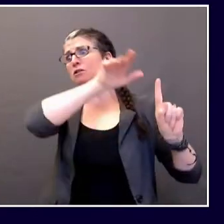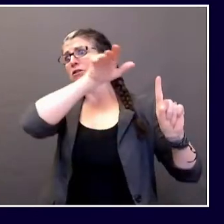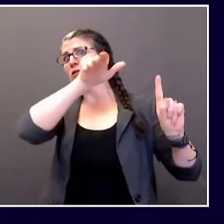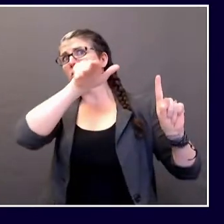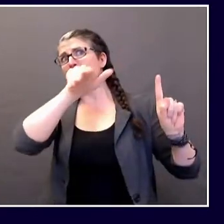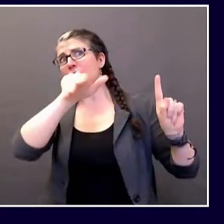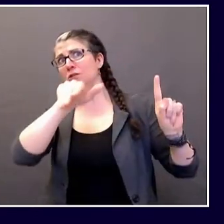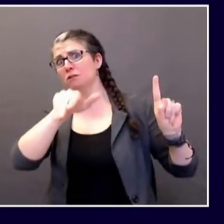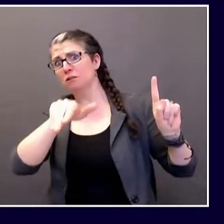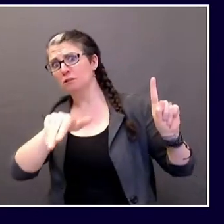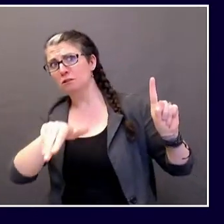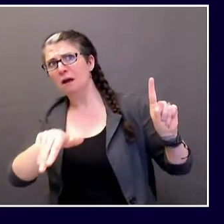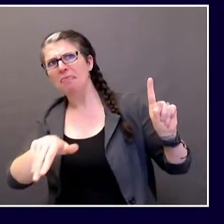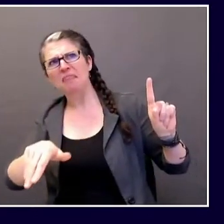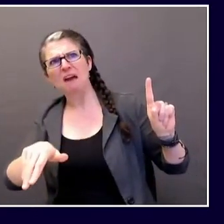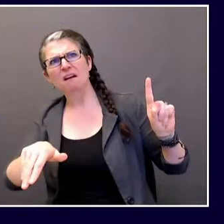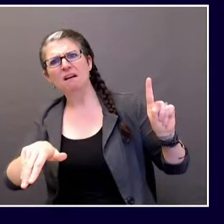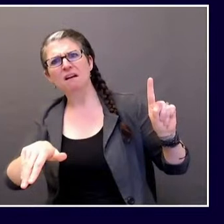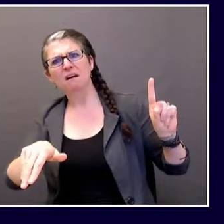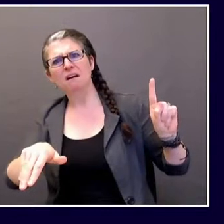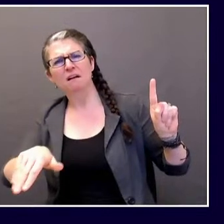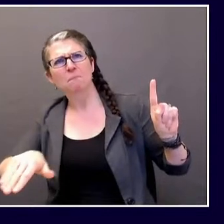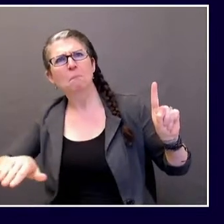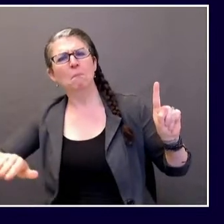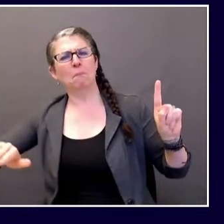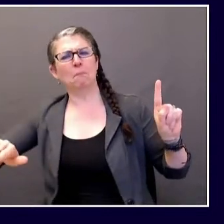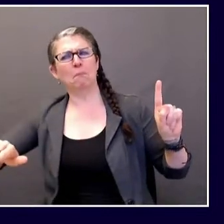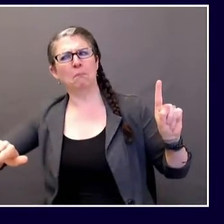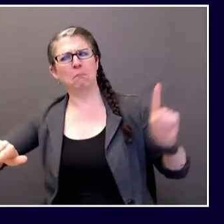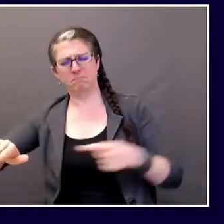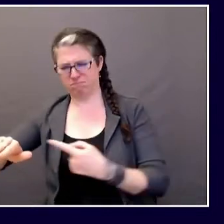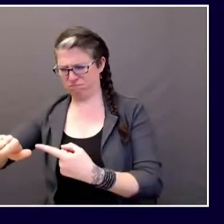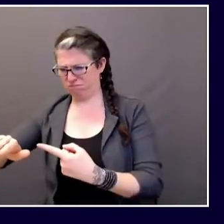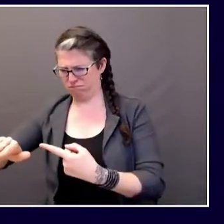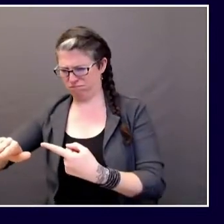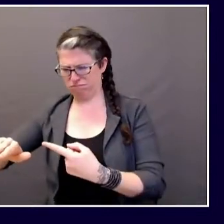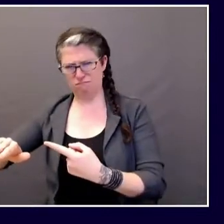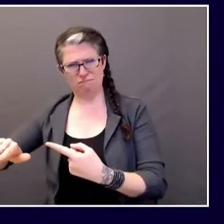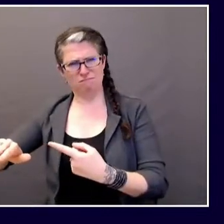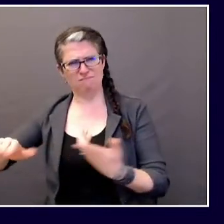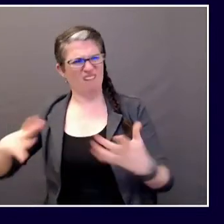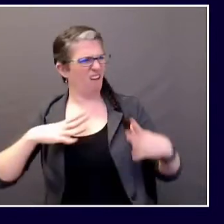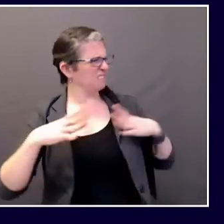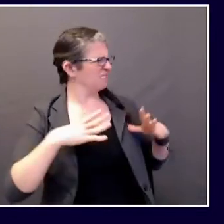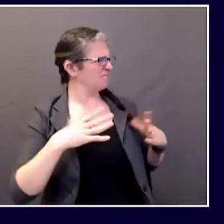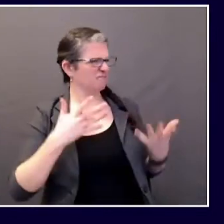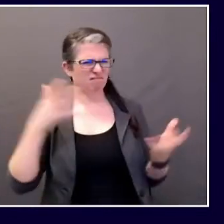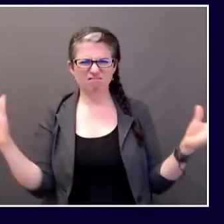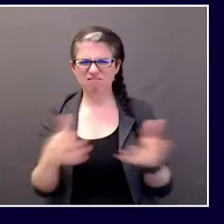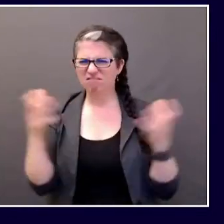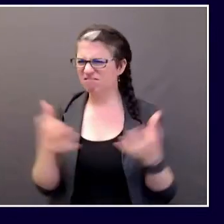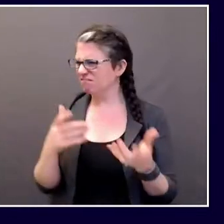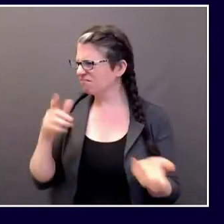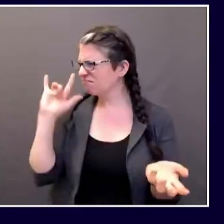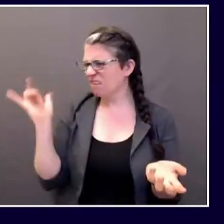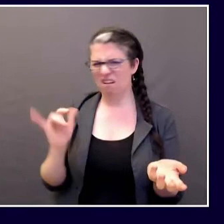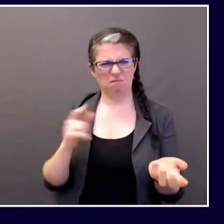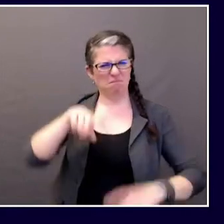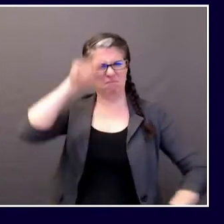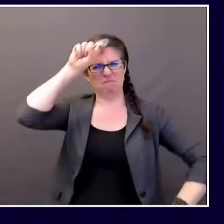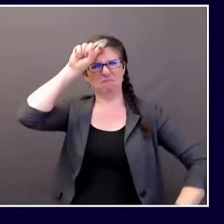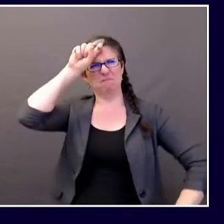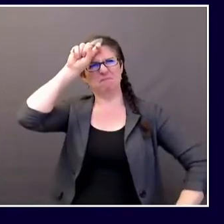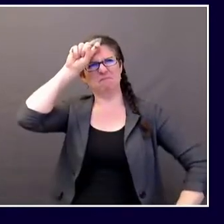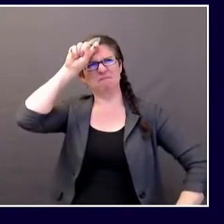seeing the multiple hundreds of cases that we saw 6, 7, or 8 weeks ago, we're not seeing a